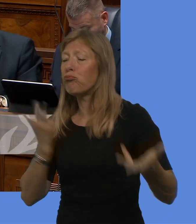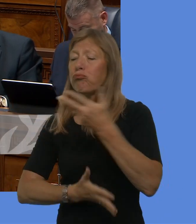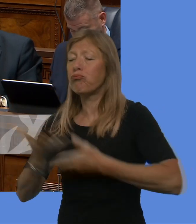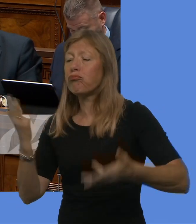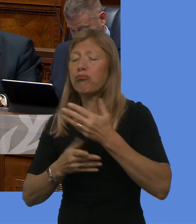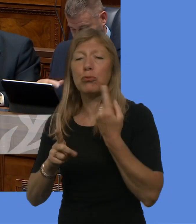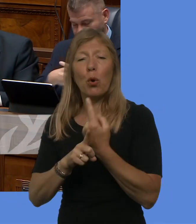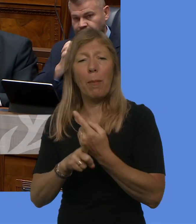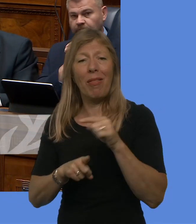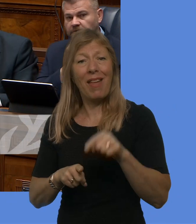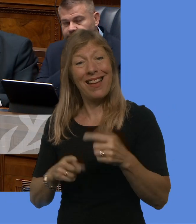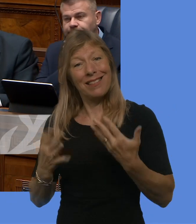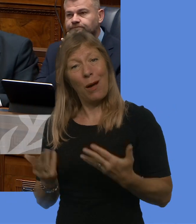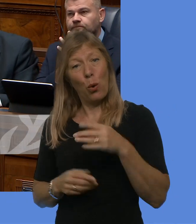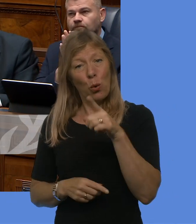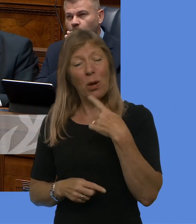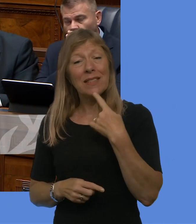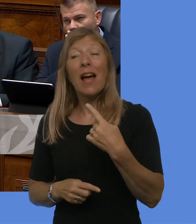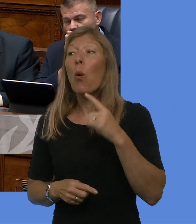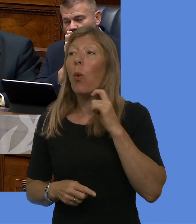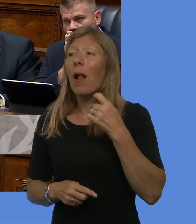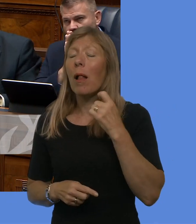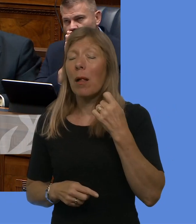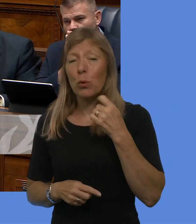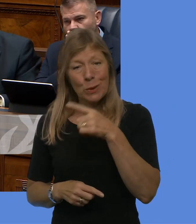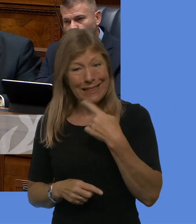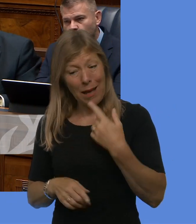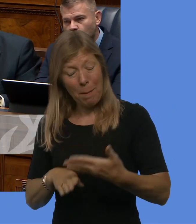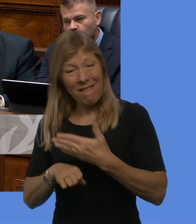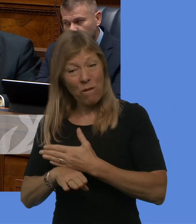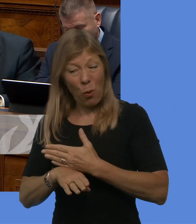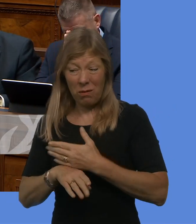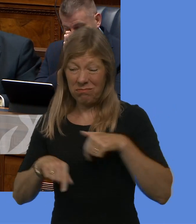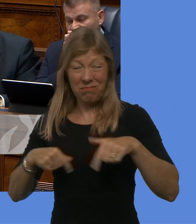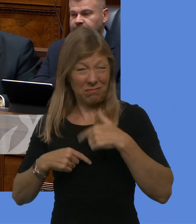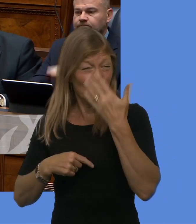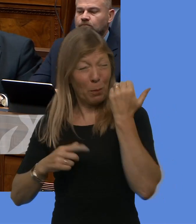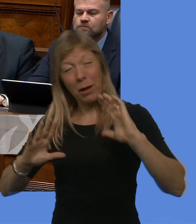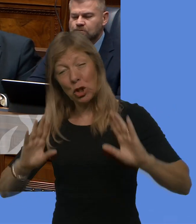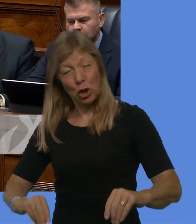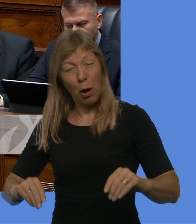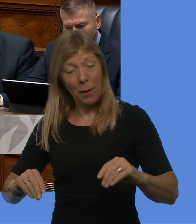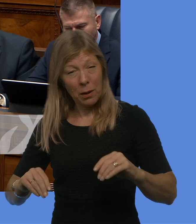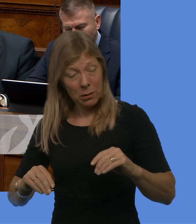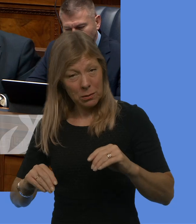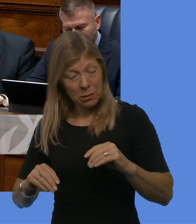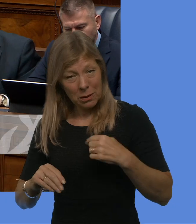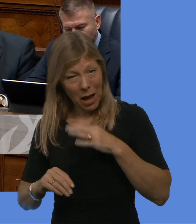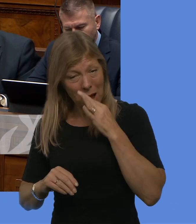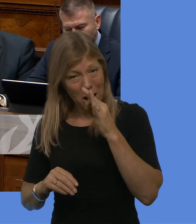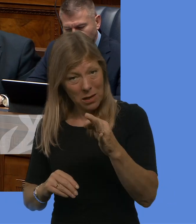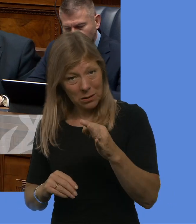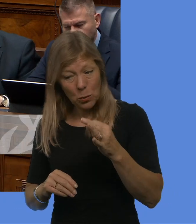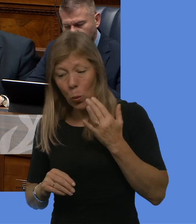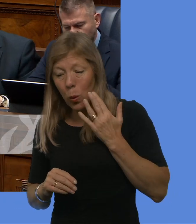that the consultation is going to be launched hopefully before recess. Can you give us a timeline for when you want this guidance to be put into statute? Will it be by